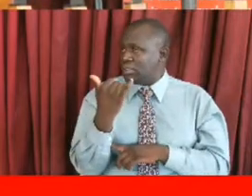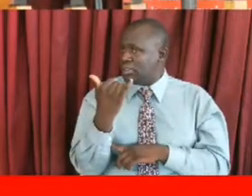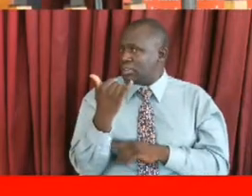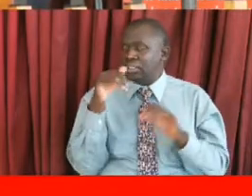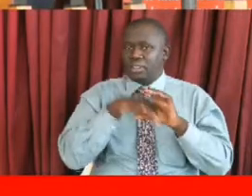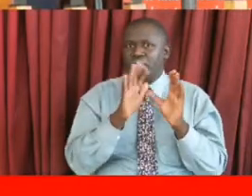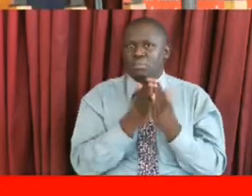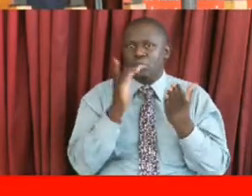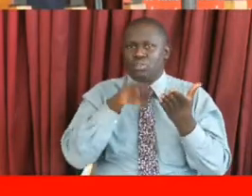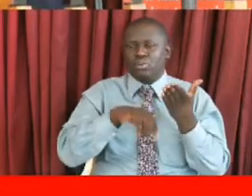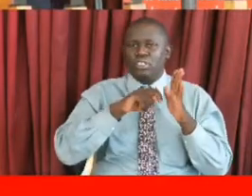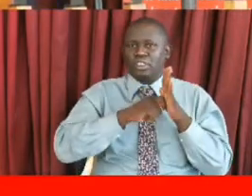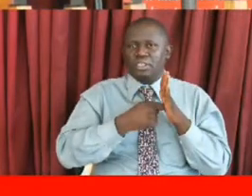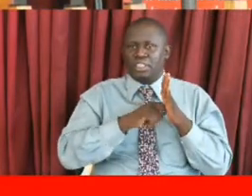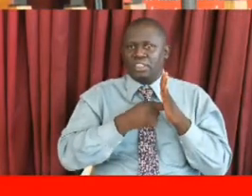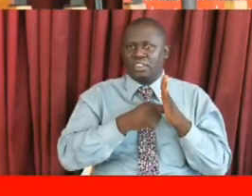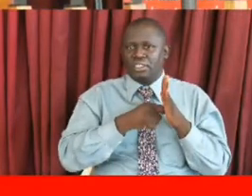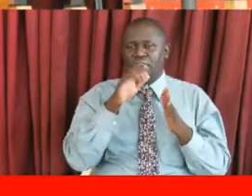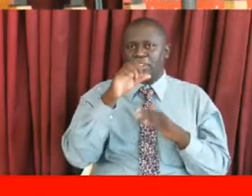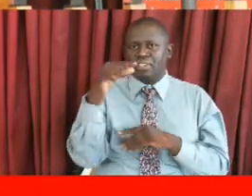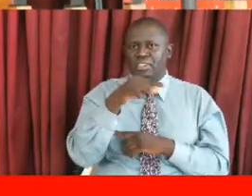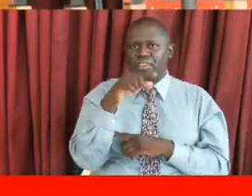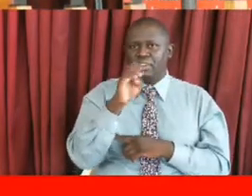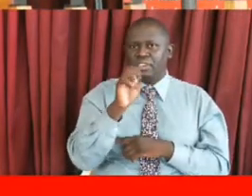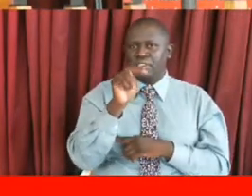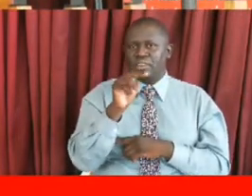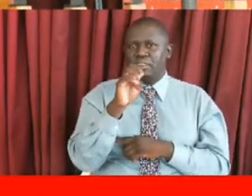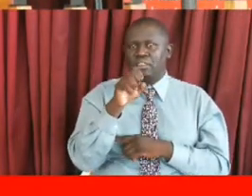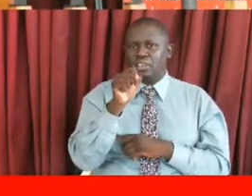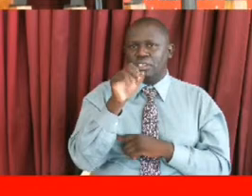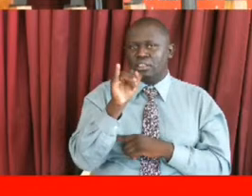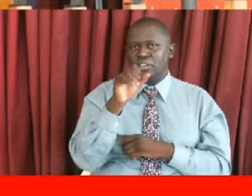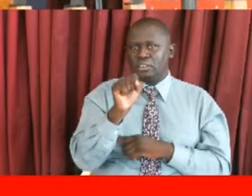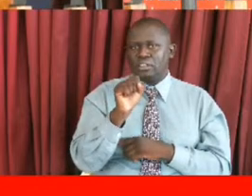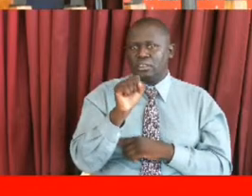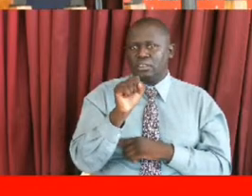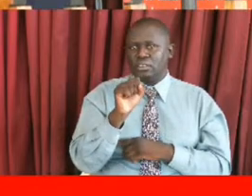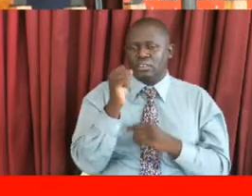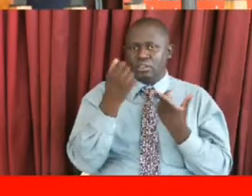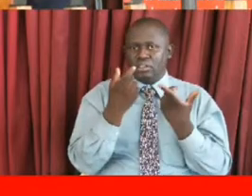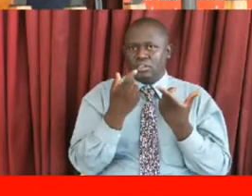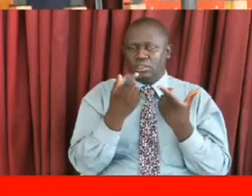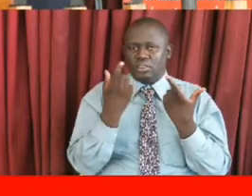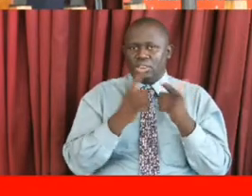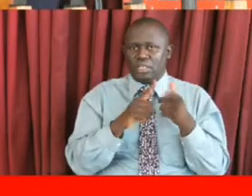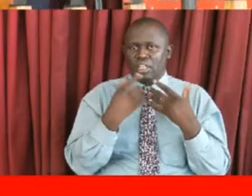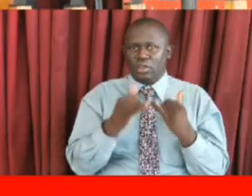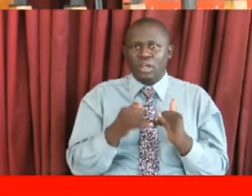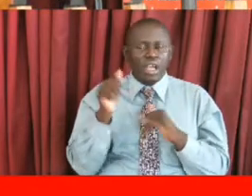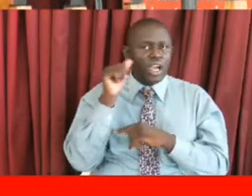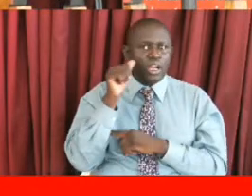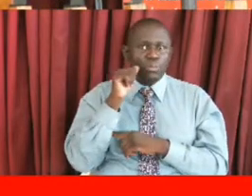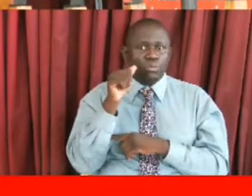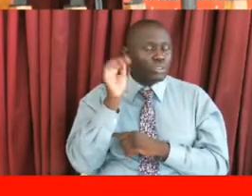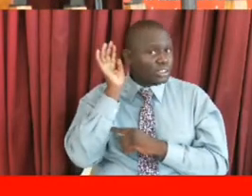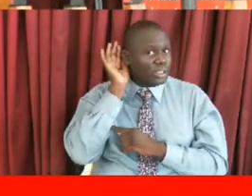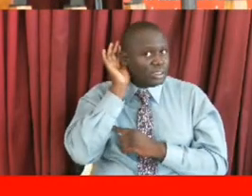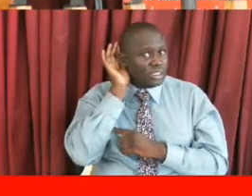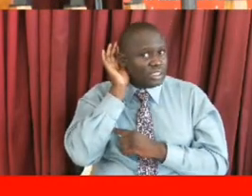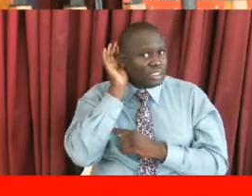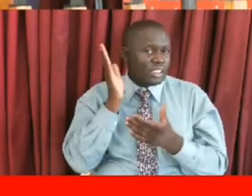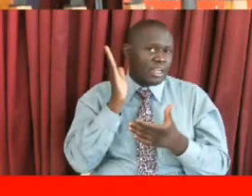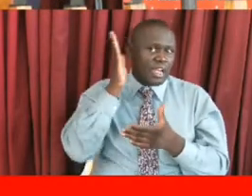Genesis 38 was listening after the fall they had